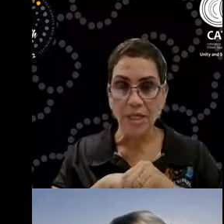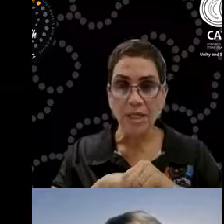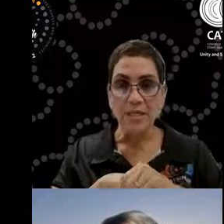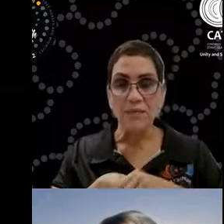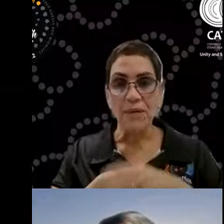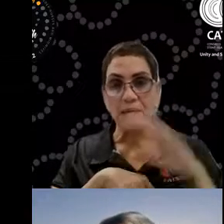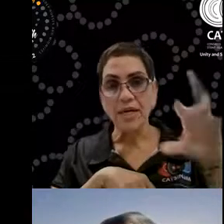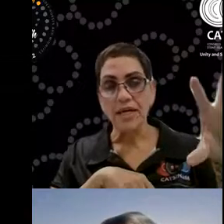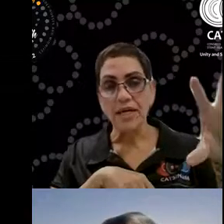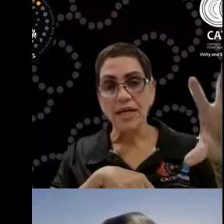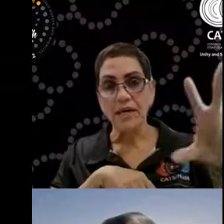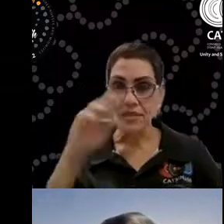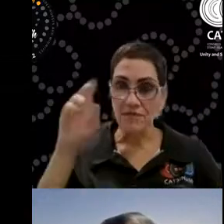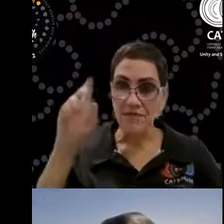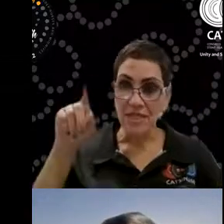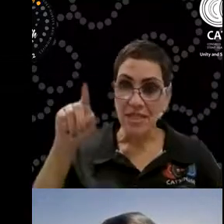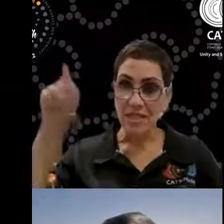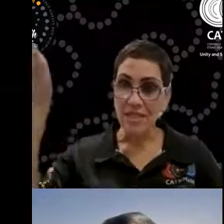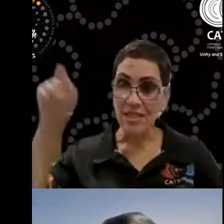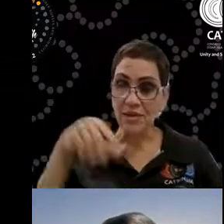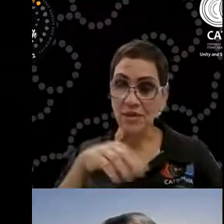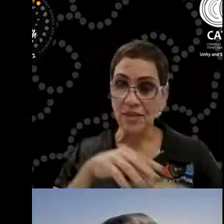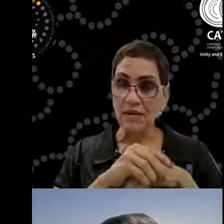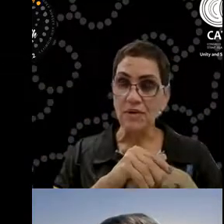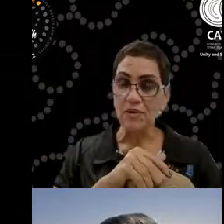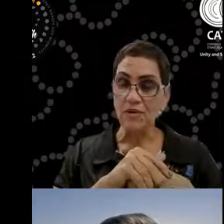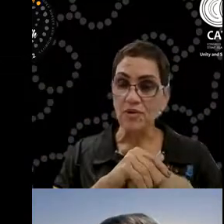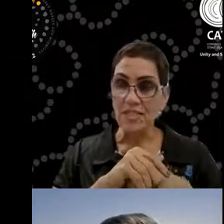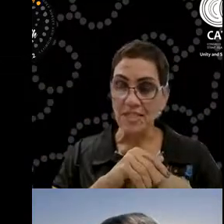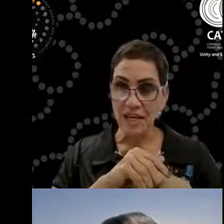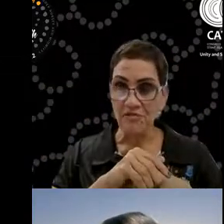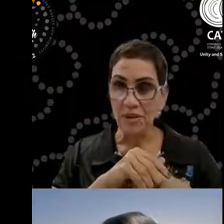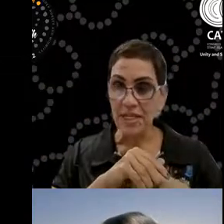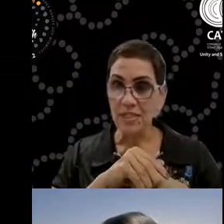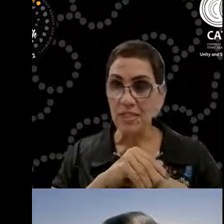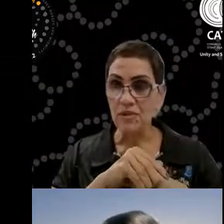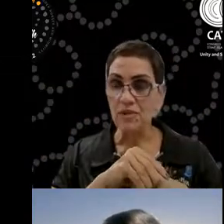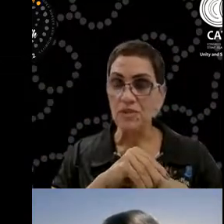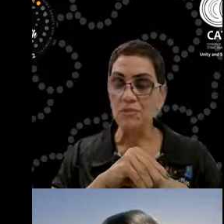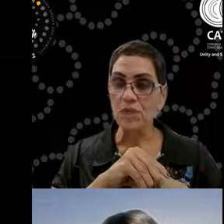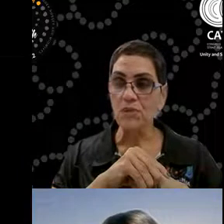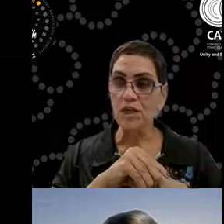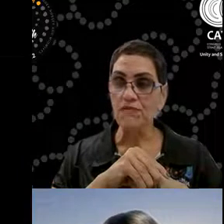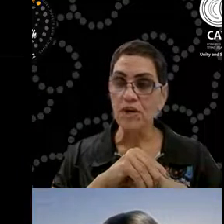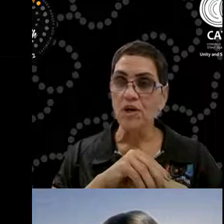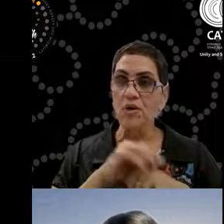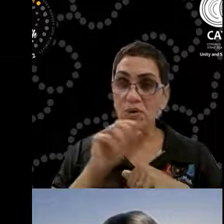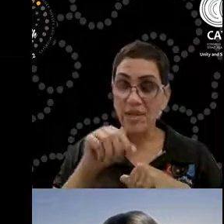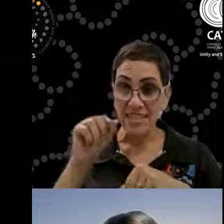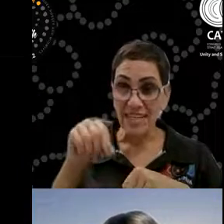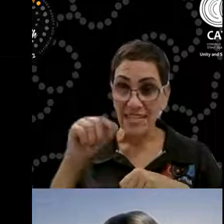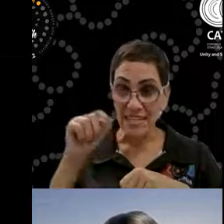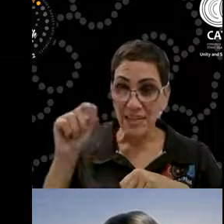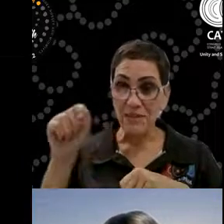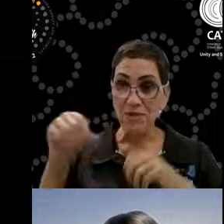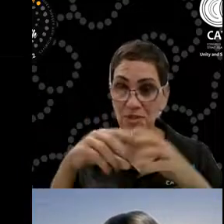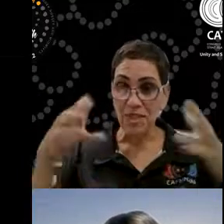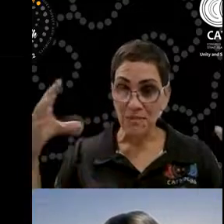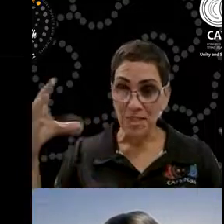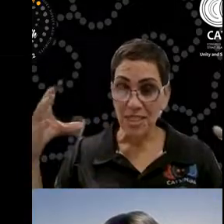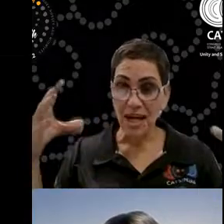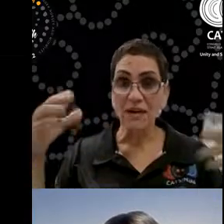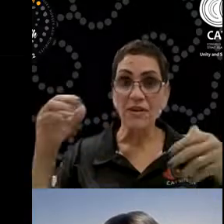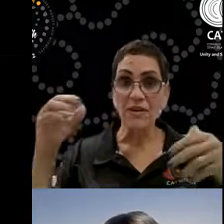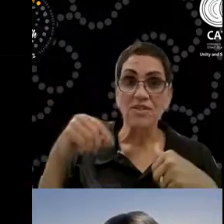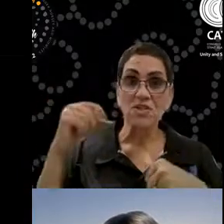might come up. So Mullumbimby doesn't give you the tick to say you're now a culturally safe practicing nurse or midwife. All it does is give